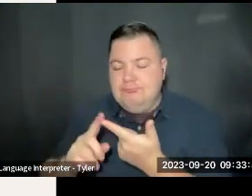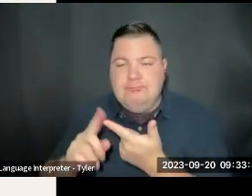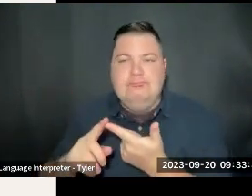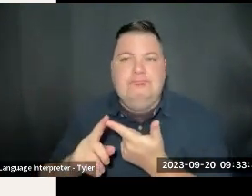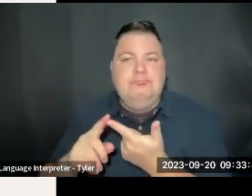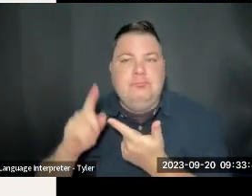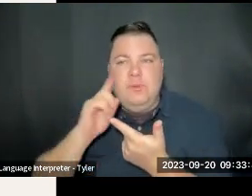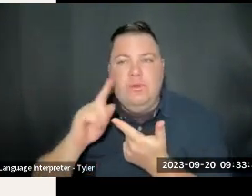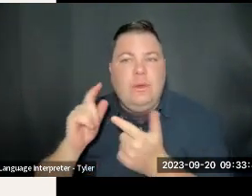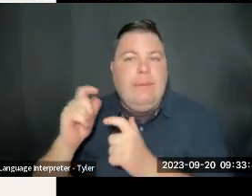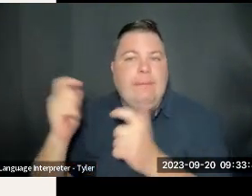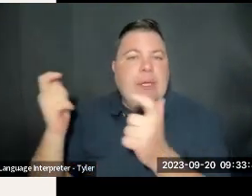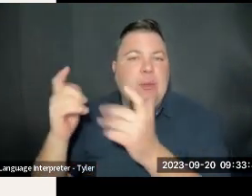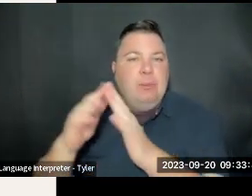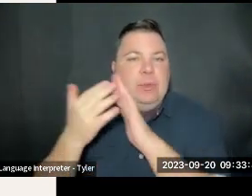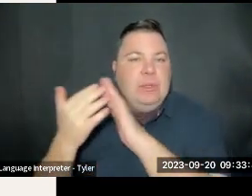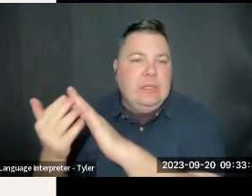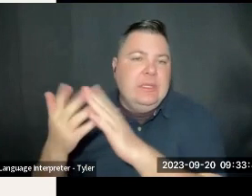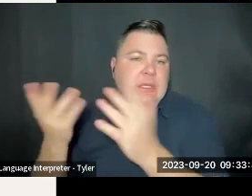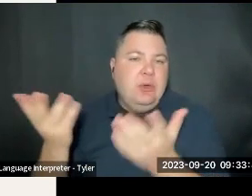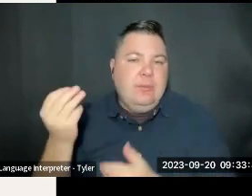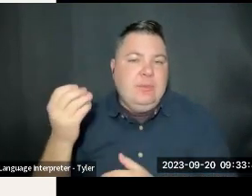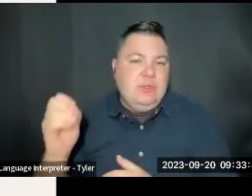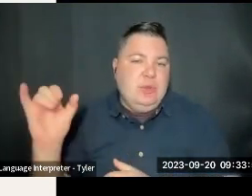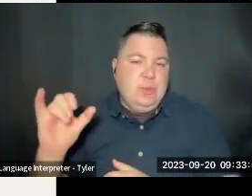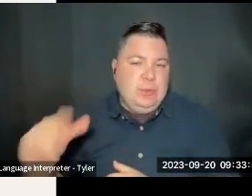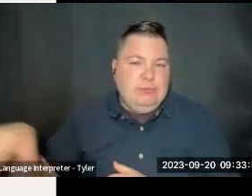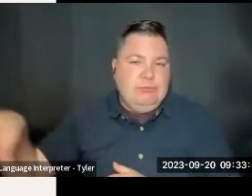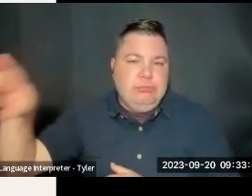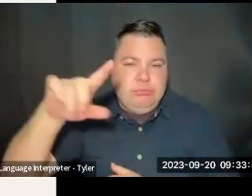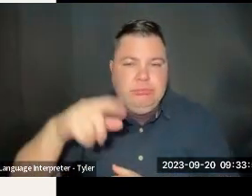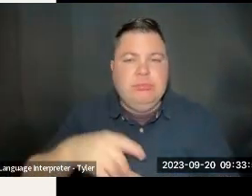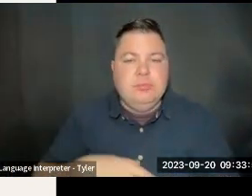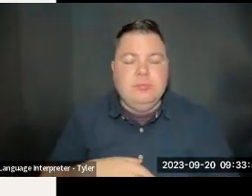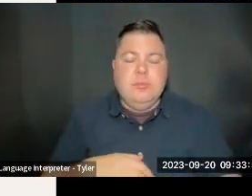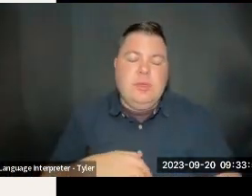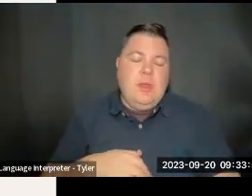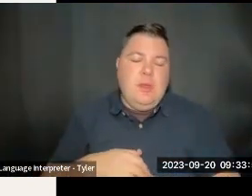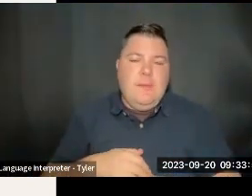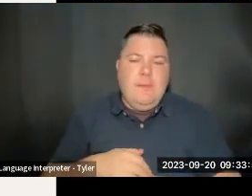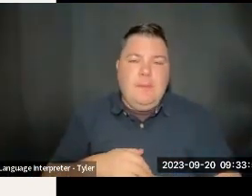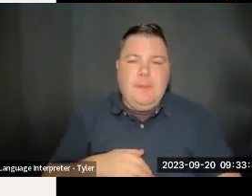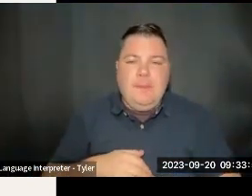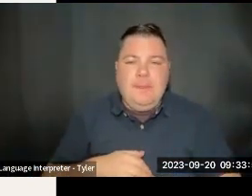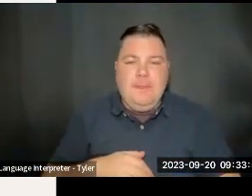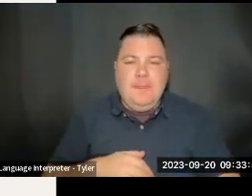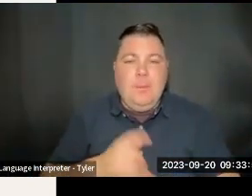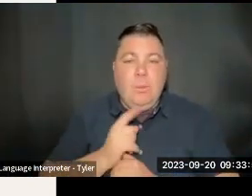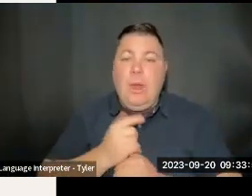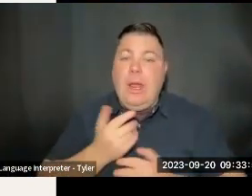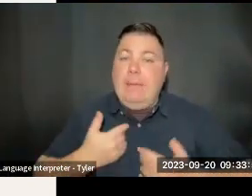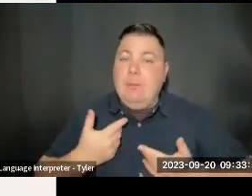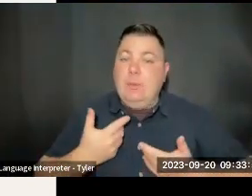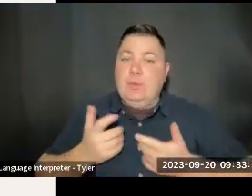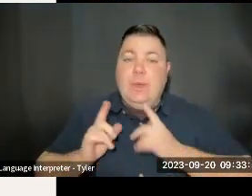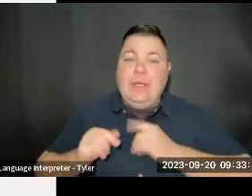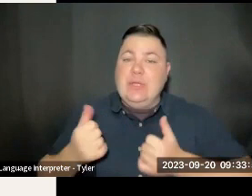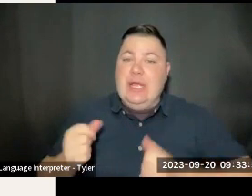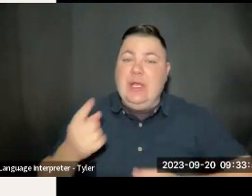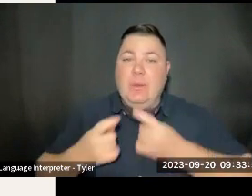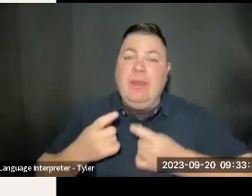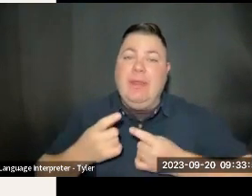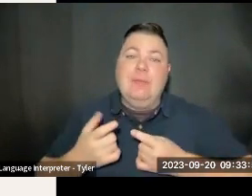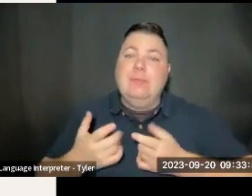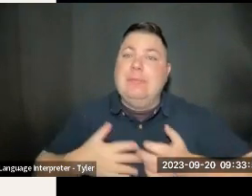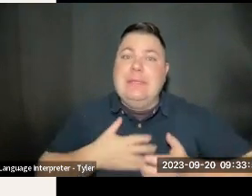our larger community in Missouri, and we're happy to answer any questions. Please reach out to us. Thank you again for